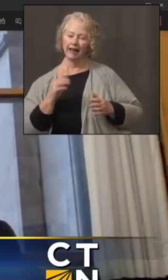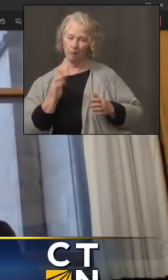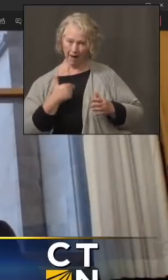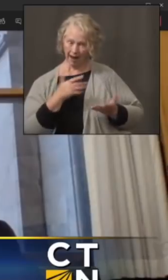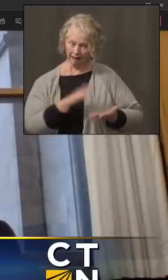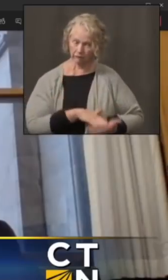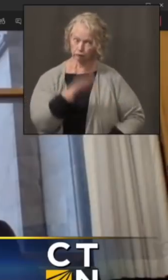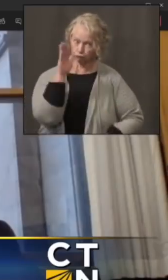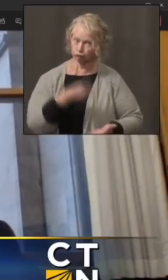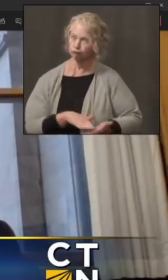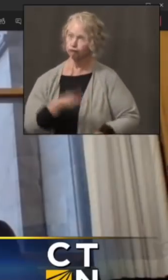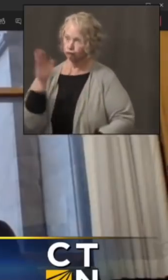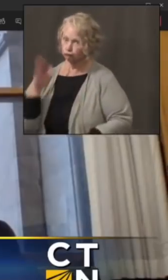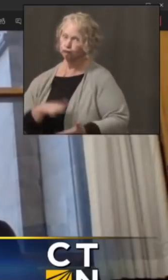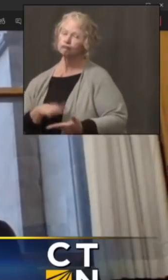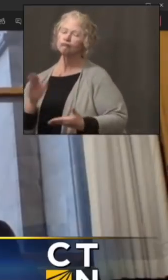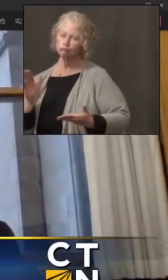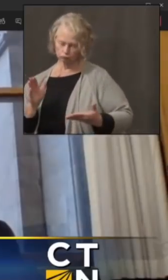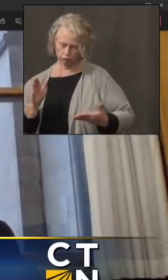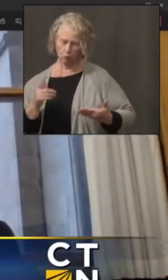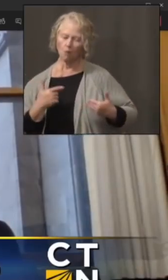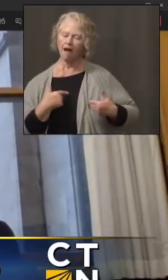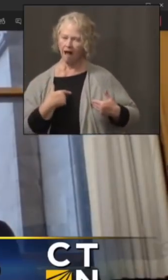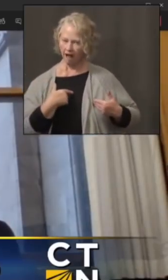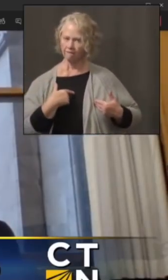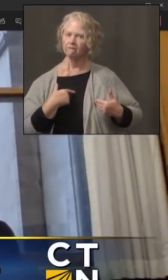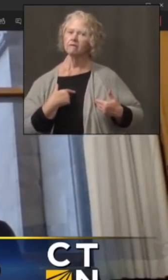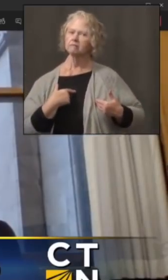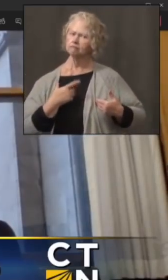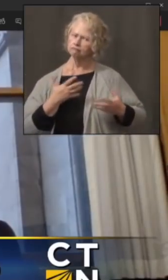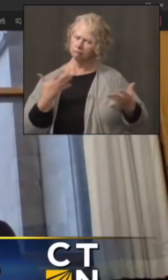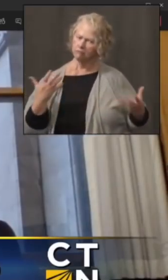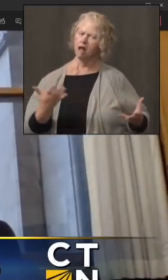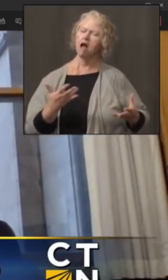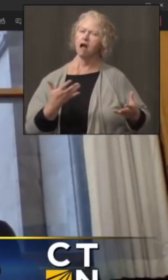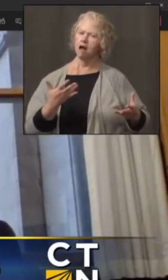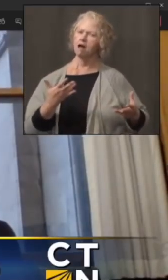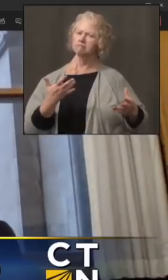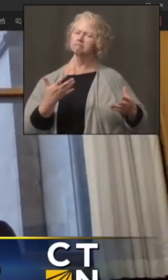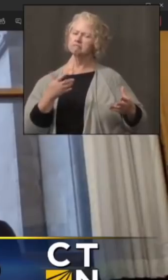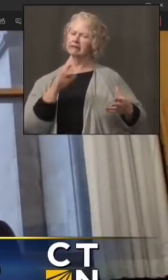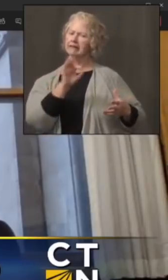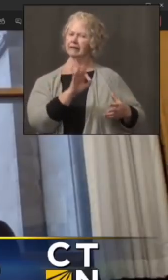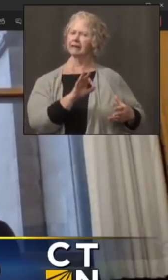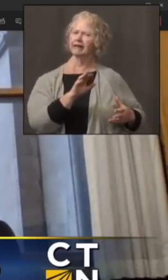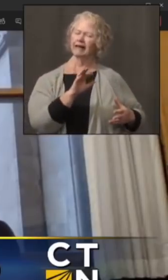stockpile. We do have we've achieved our goal for N95s. We know that the